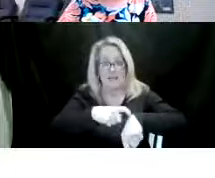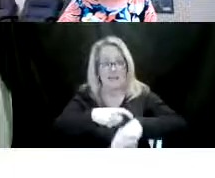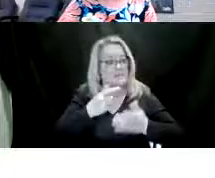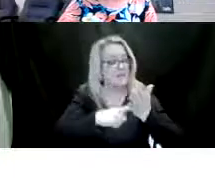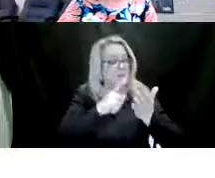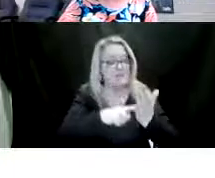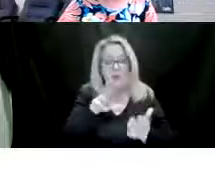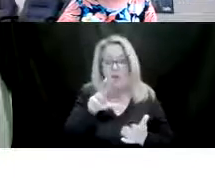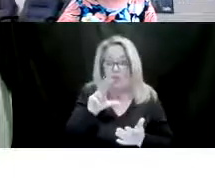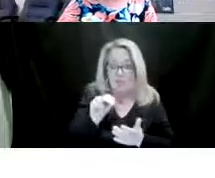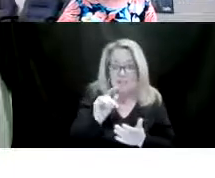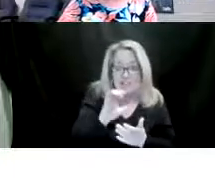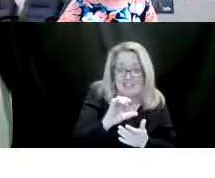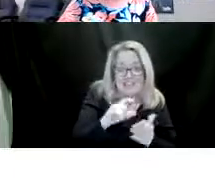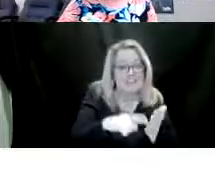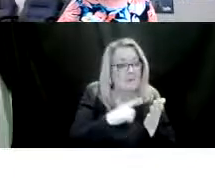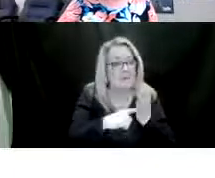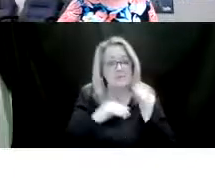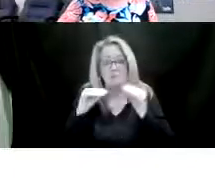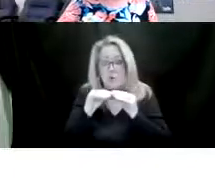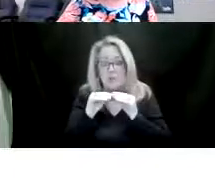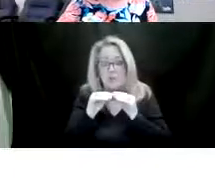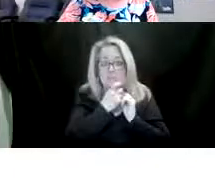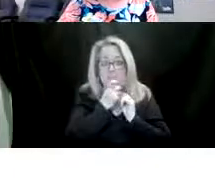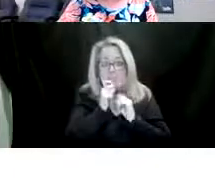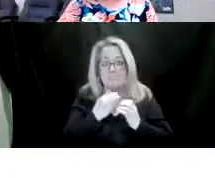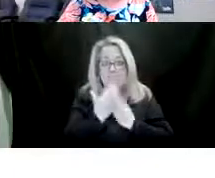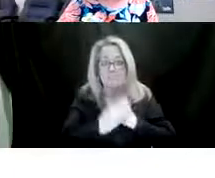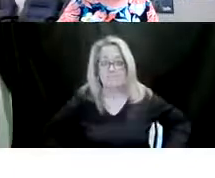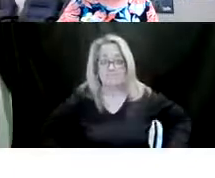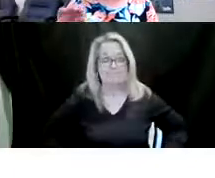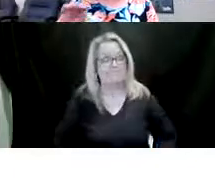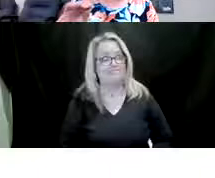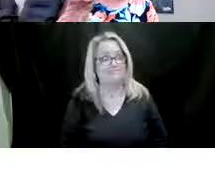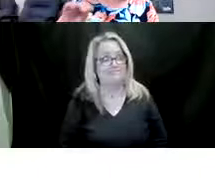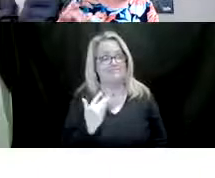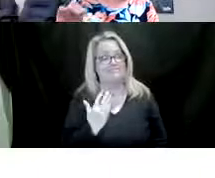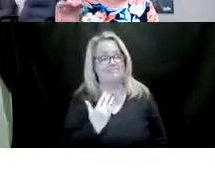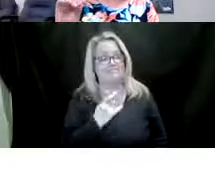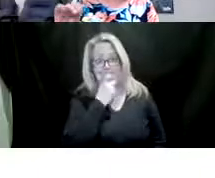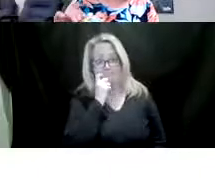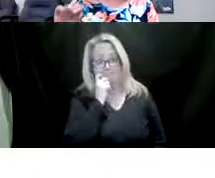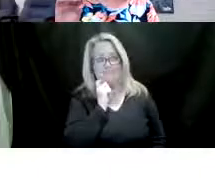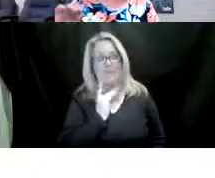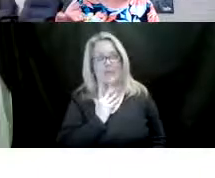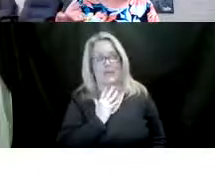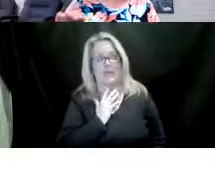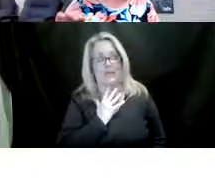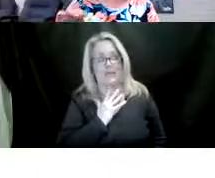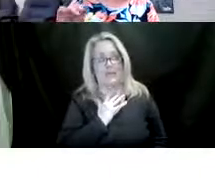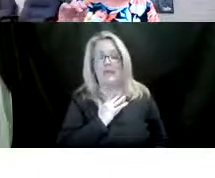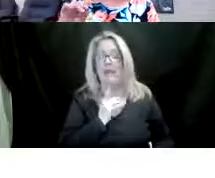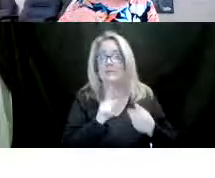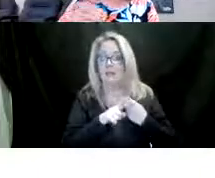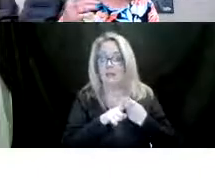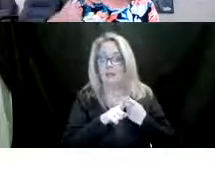seconds, sometimes even more, bite our tongues, sit on our hands, whatever it takes, before we actually look for a